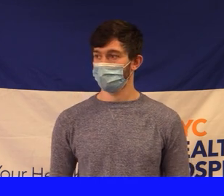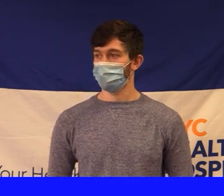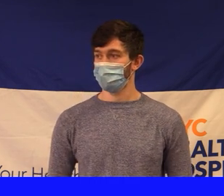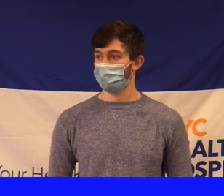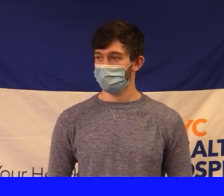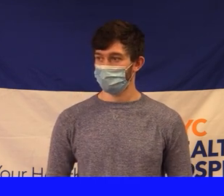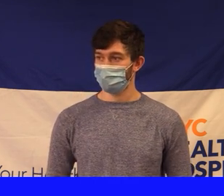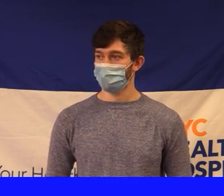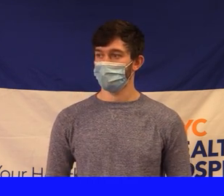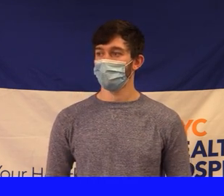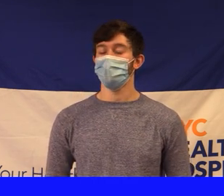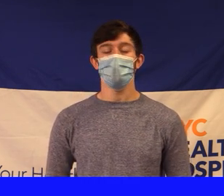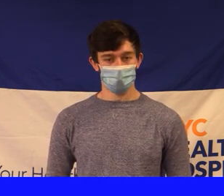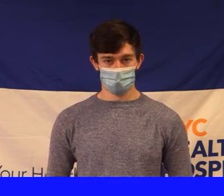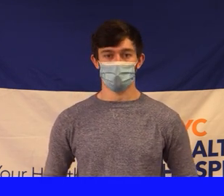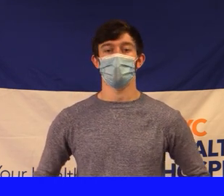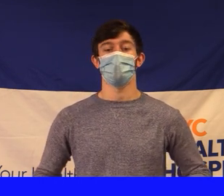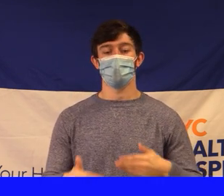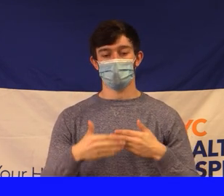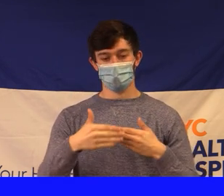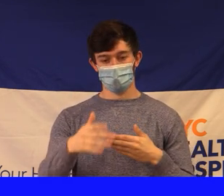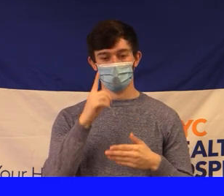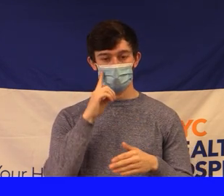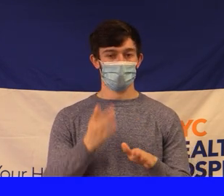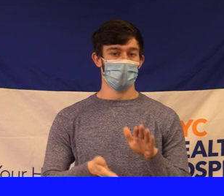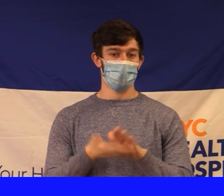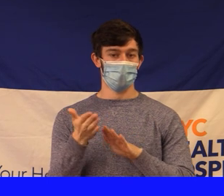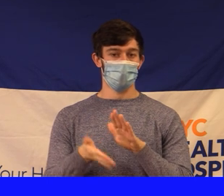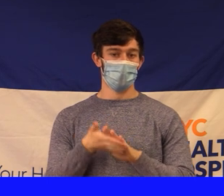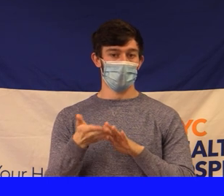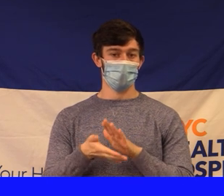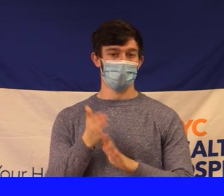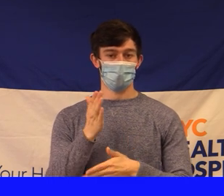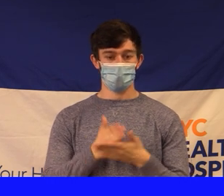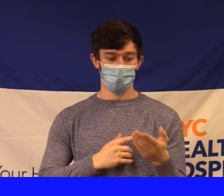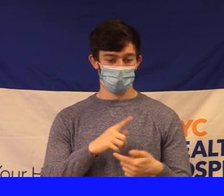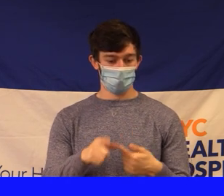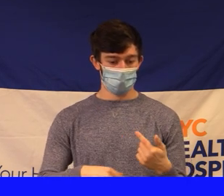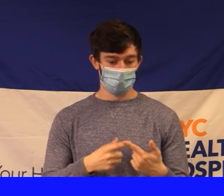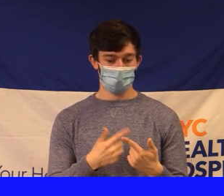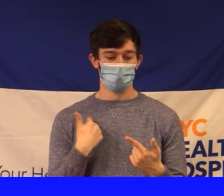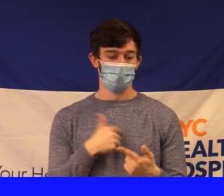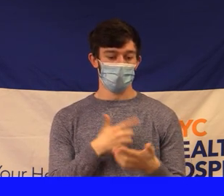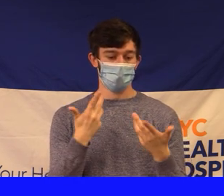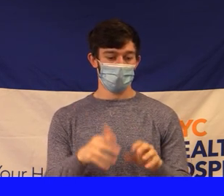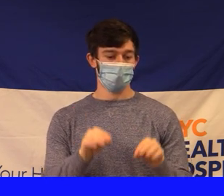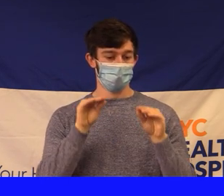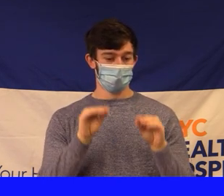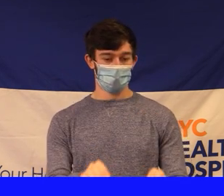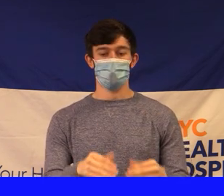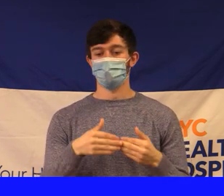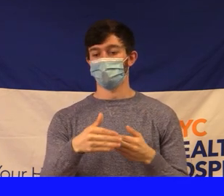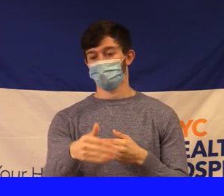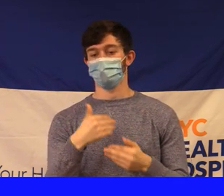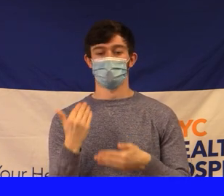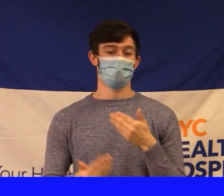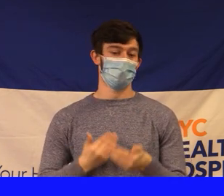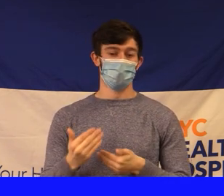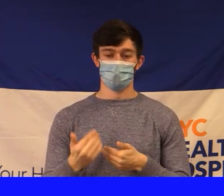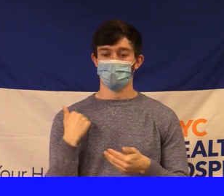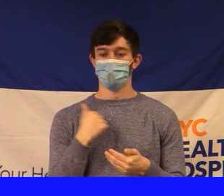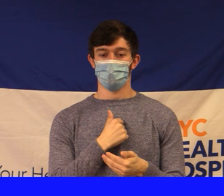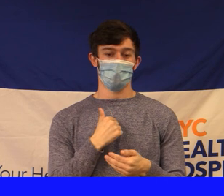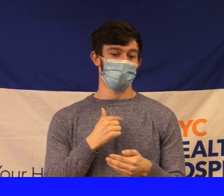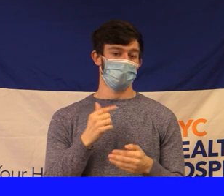Thank you. Dr. Pagan, thank you. So going forward on the operational line of this business, once it is implemented and as we move forward, we absolutely plan on